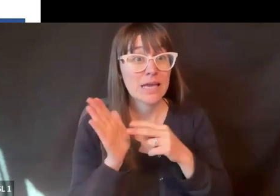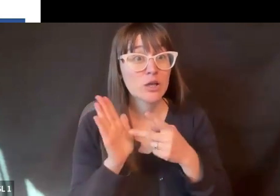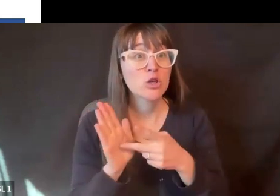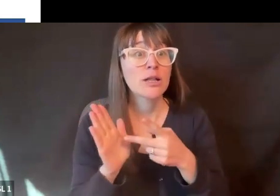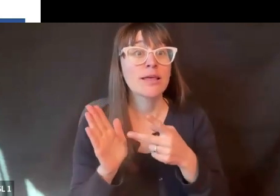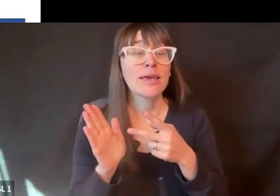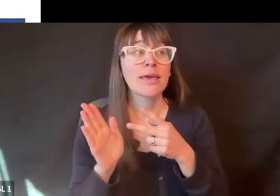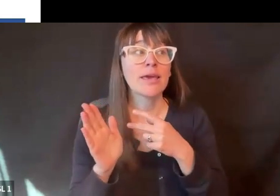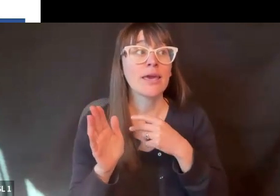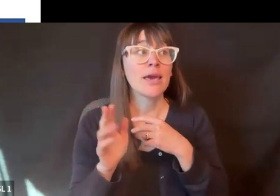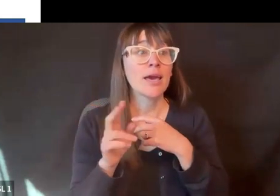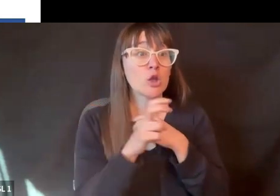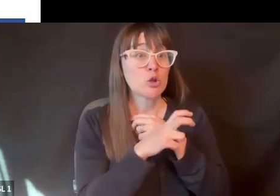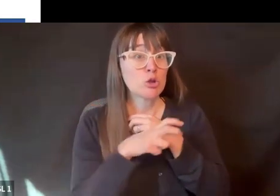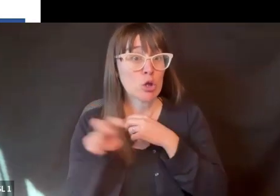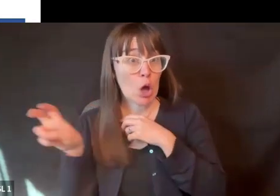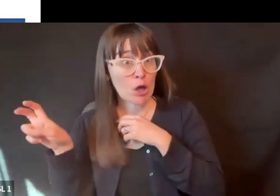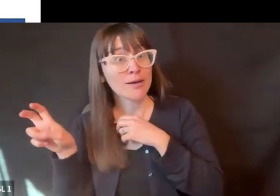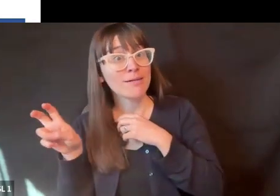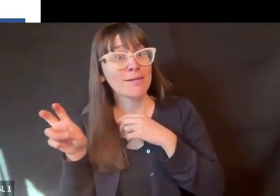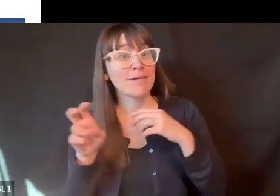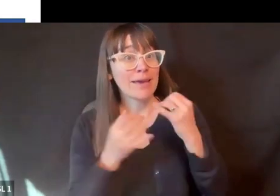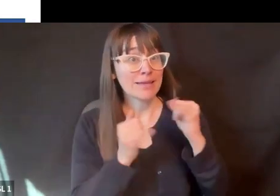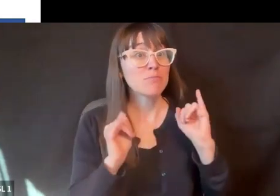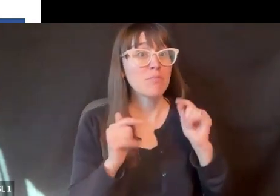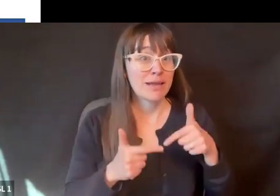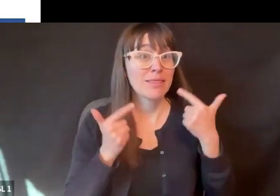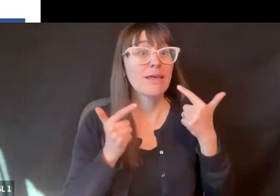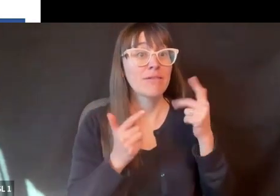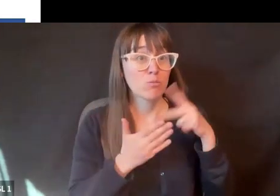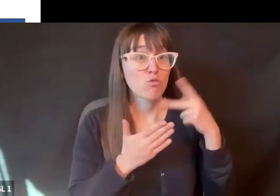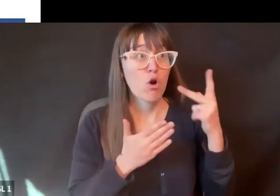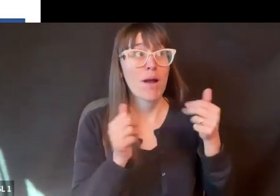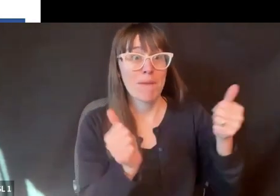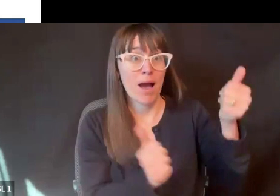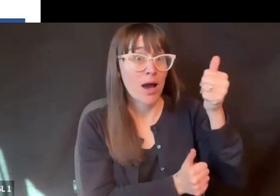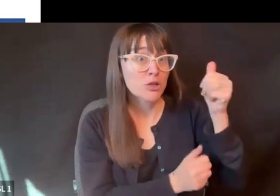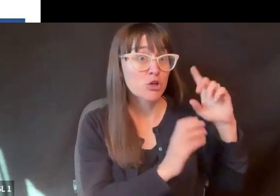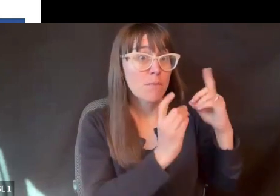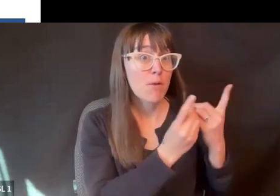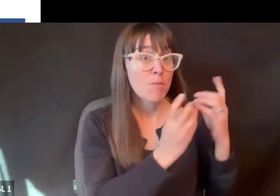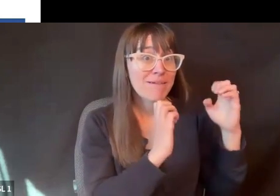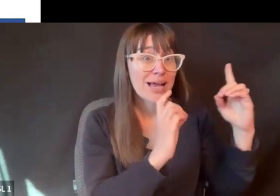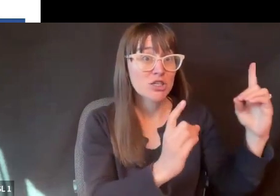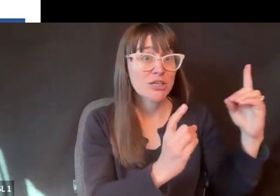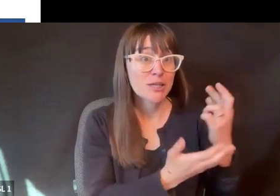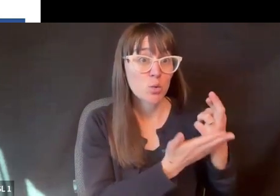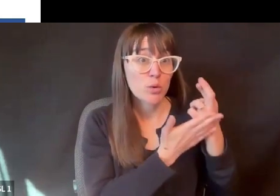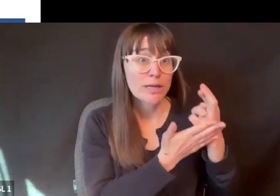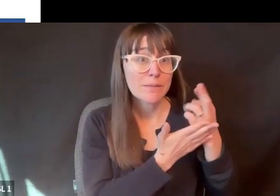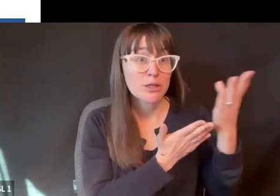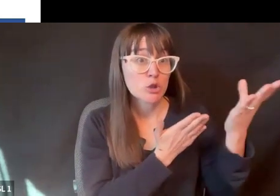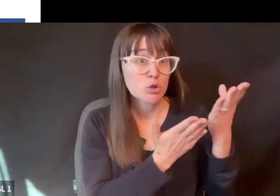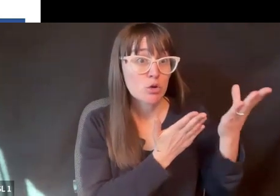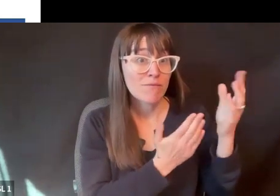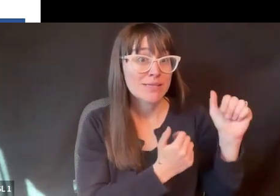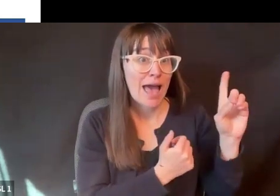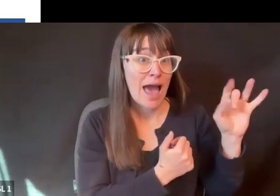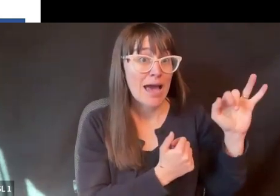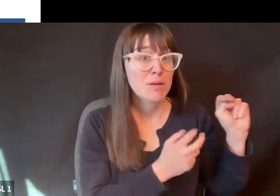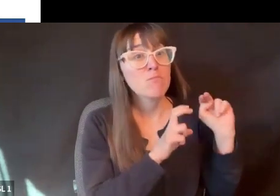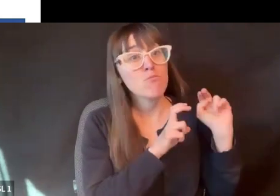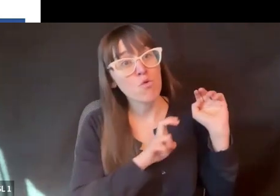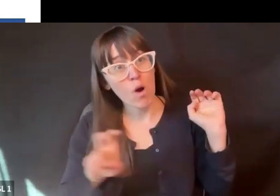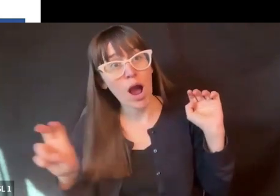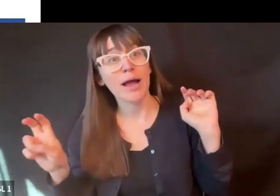really intentionally kind of took the independent living program that was housed under the Department of Education, Rehabilitation